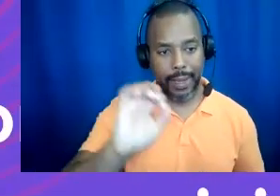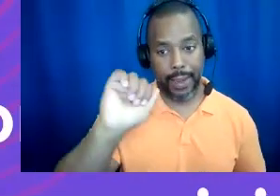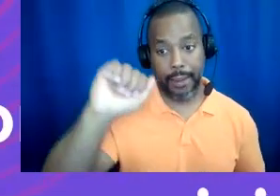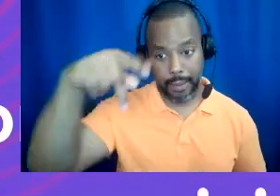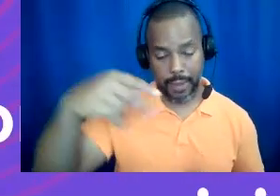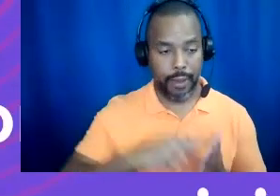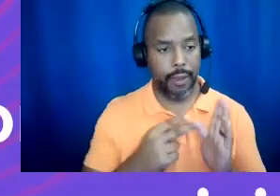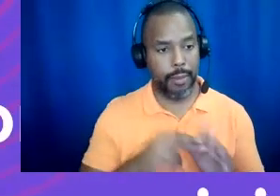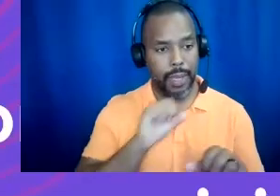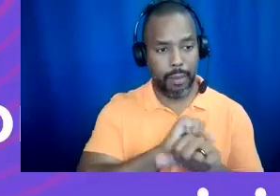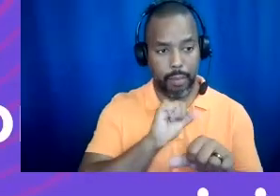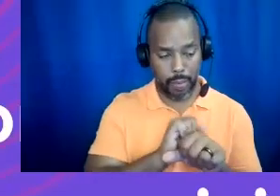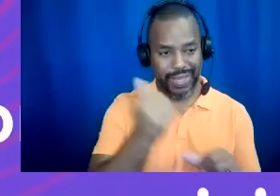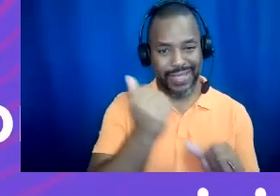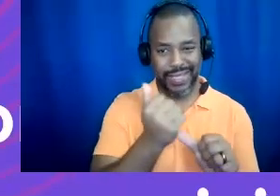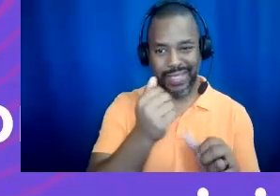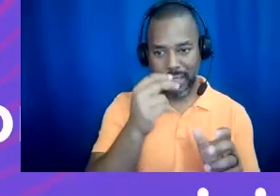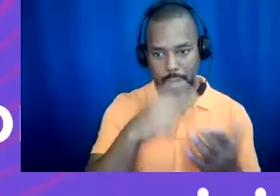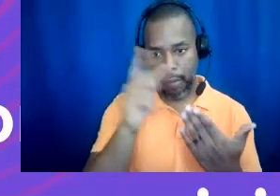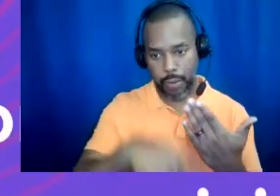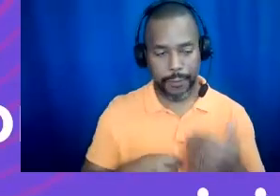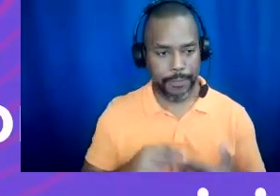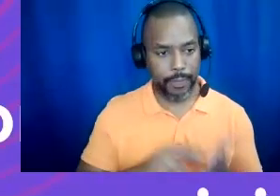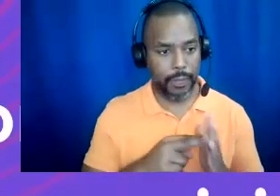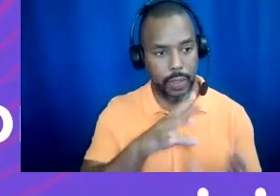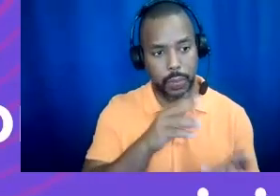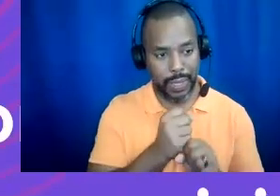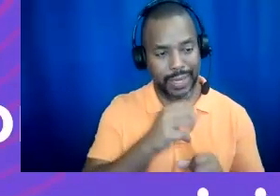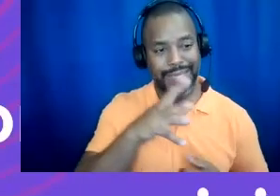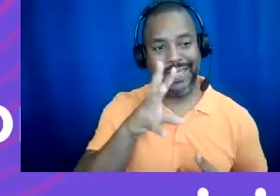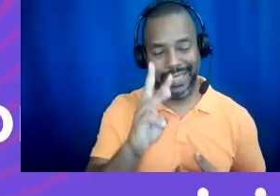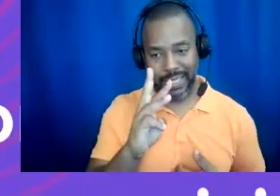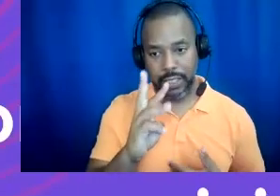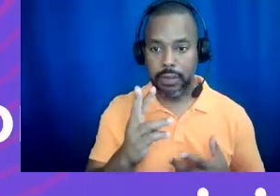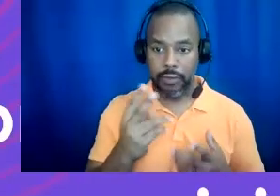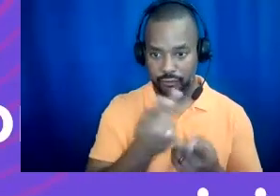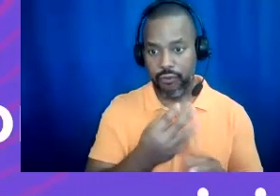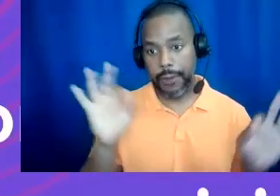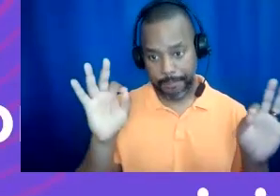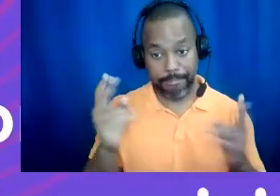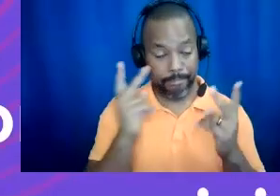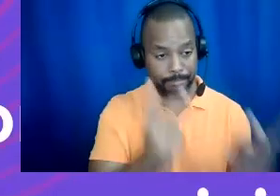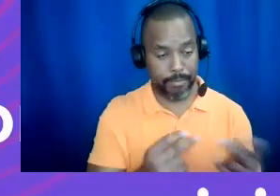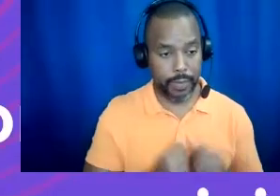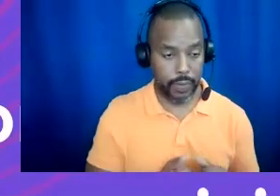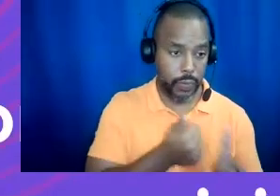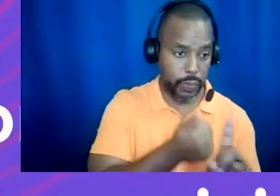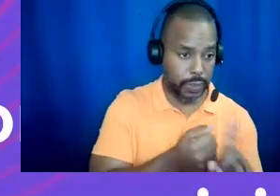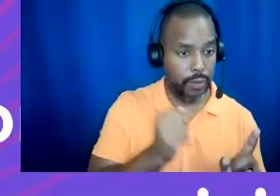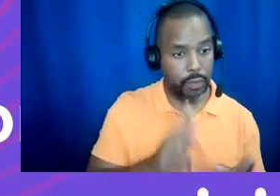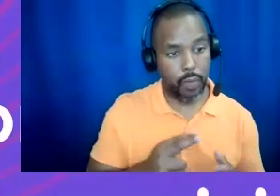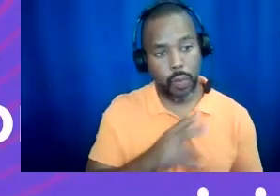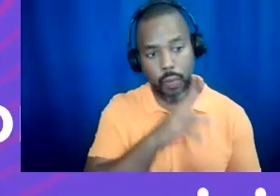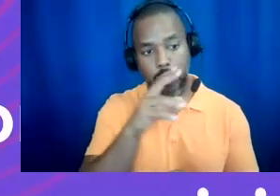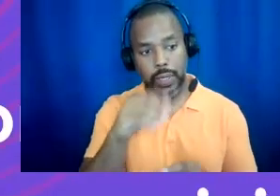Employee Assistance Program, and what this does, it allows 6 free visits, either in person or virtual, for yourself and any individual in